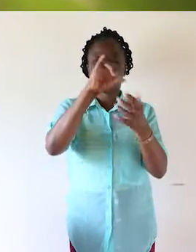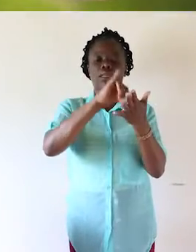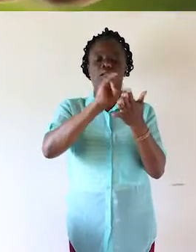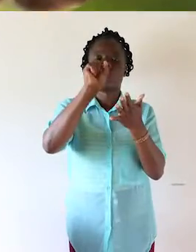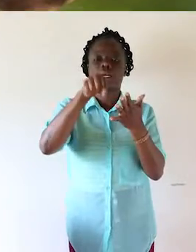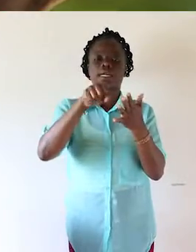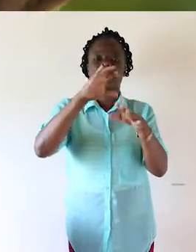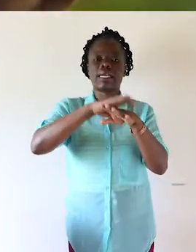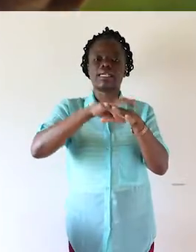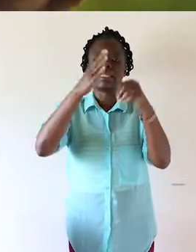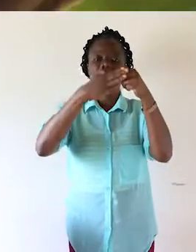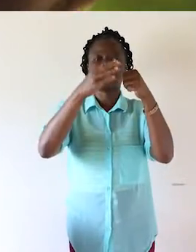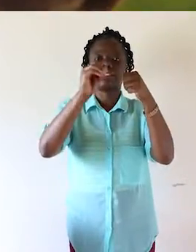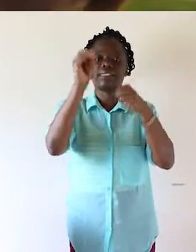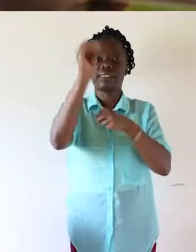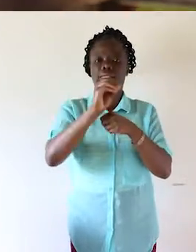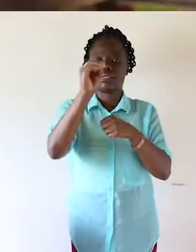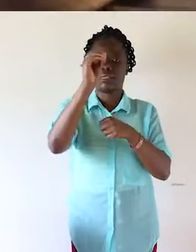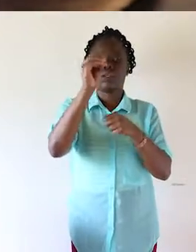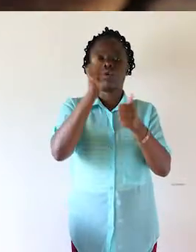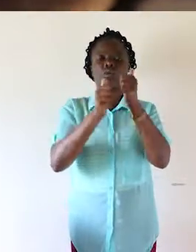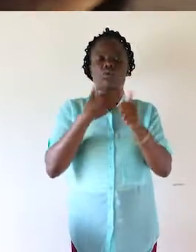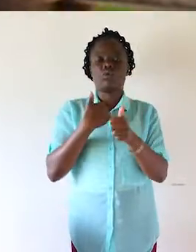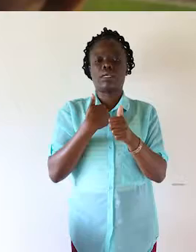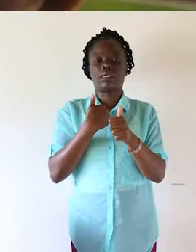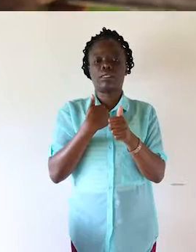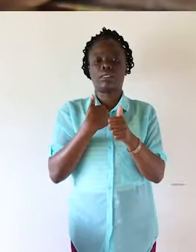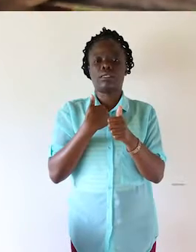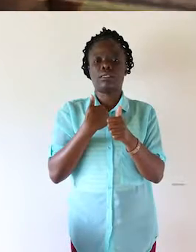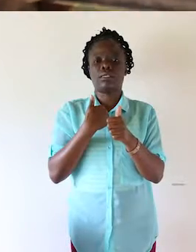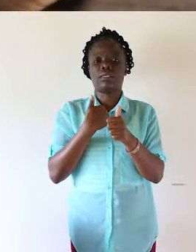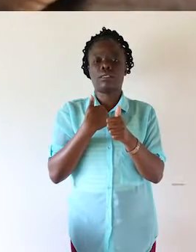get the 90 degrees we require when we fold.